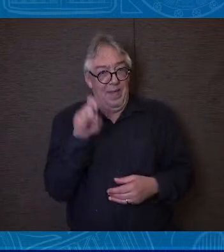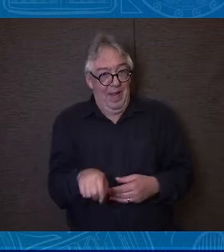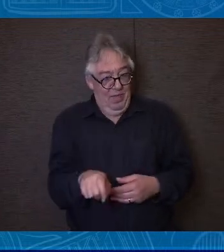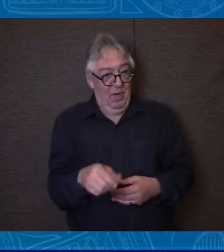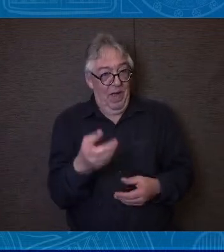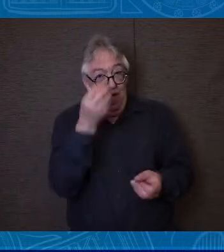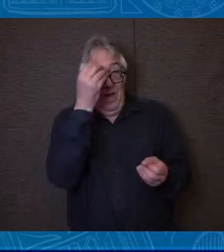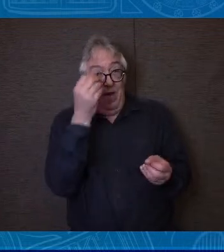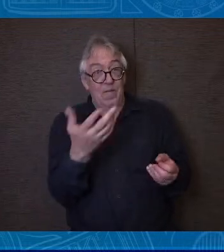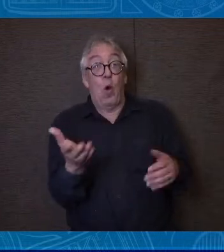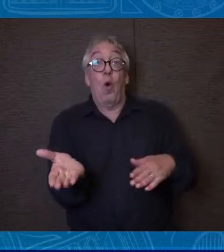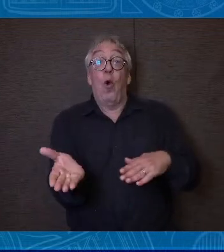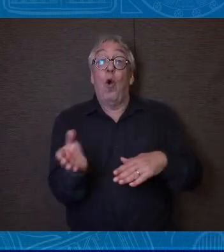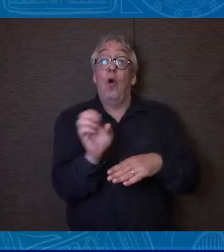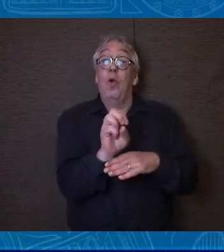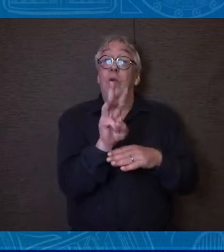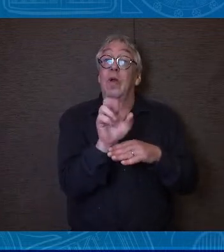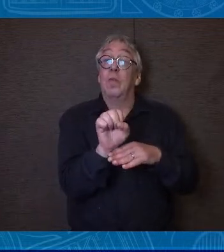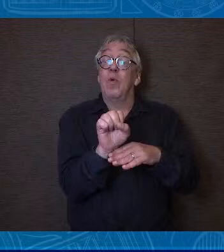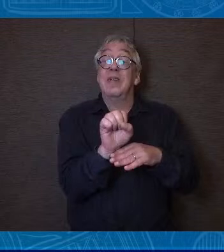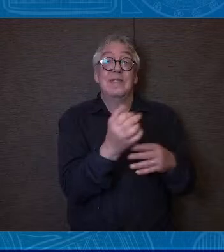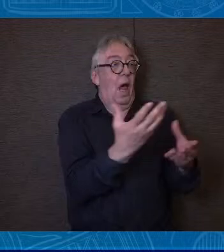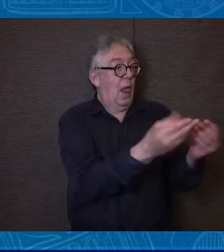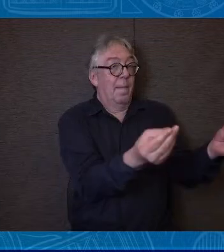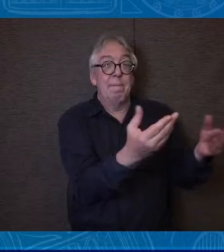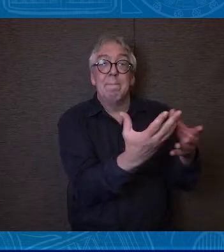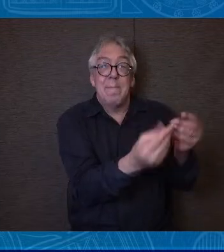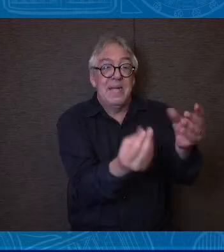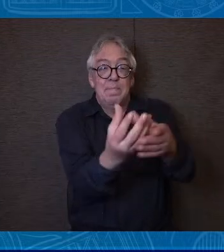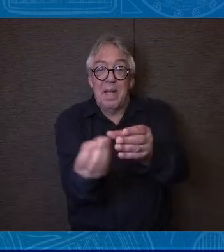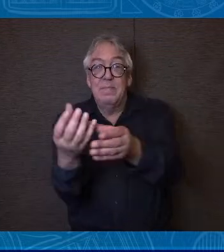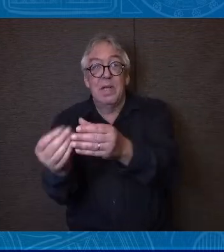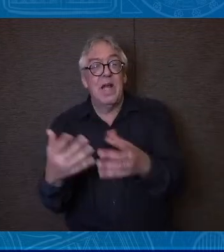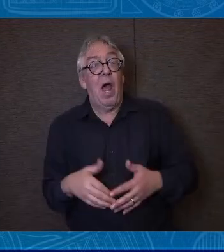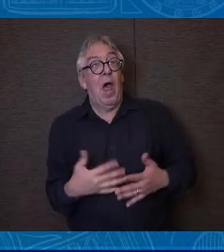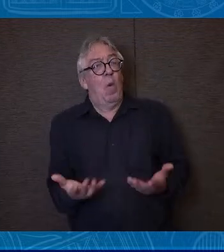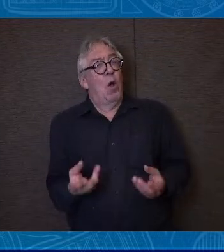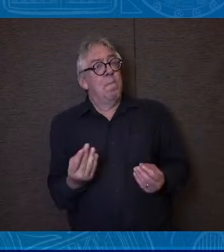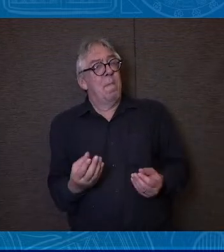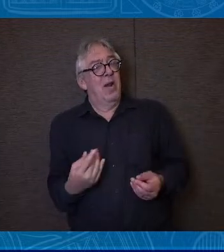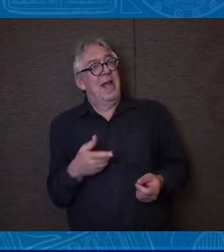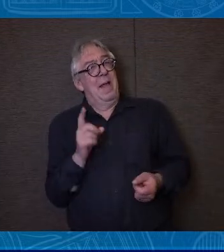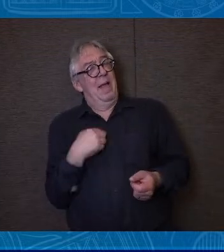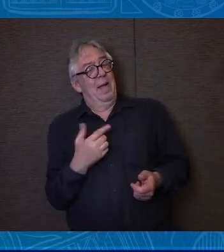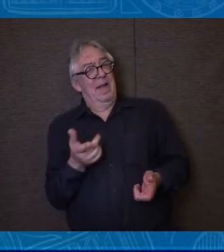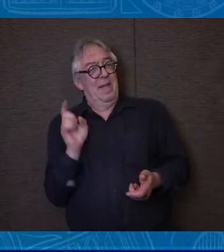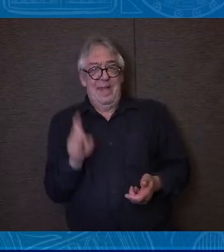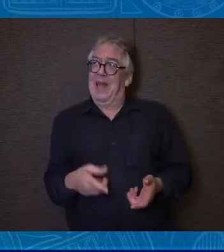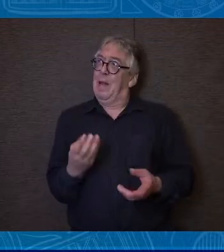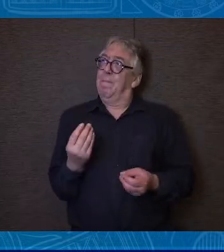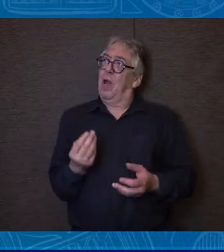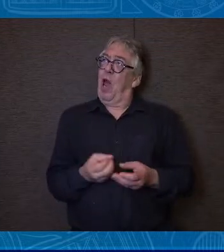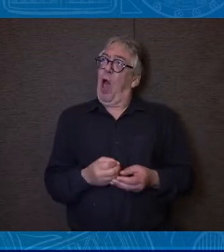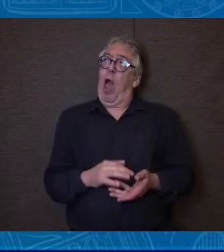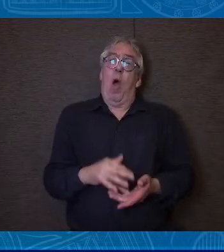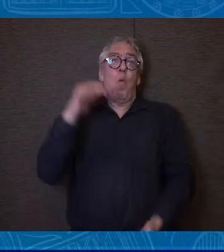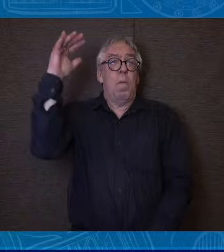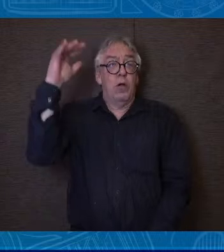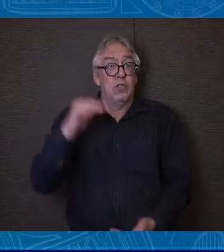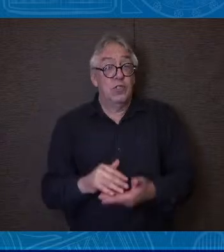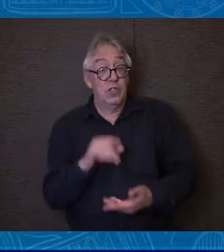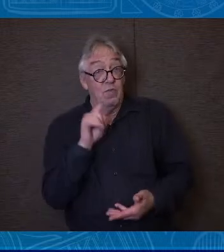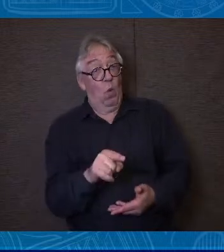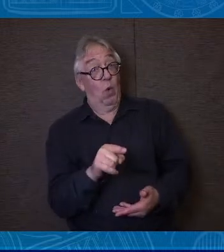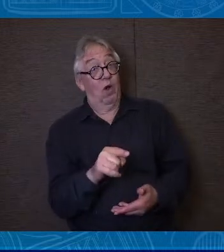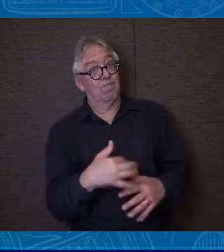terms of early warning systems. In fact, the term access, there's really no clear definition